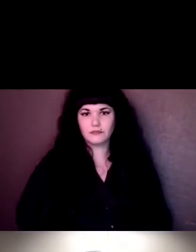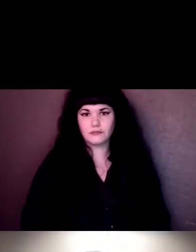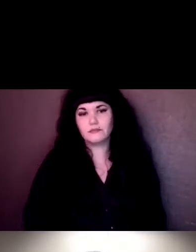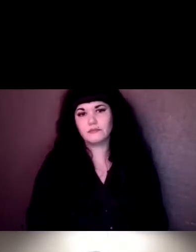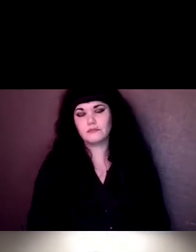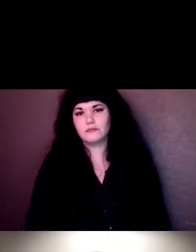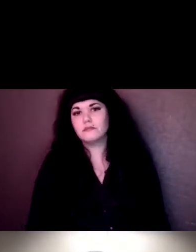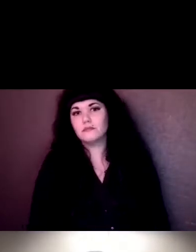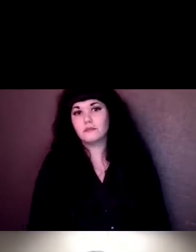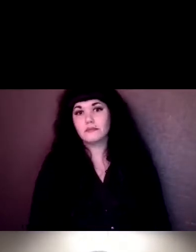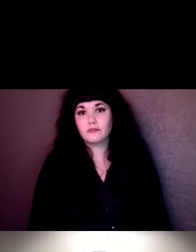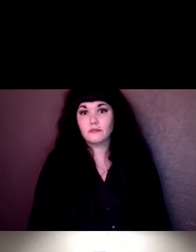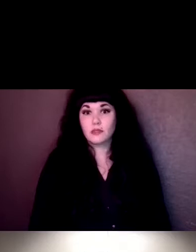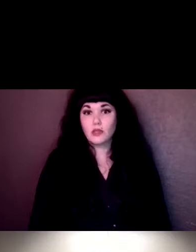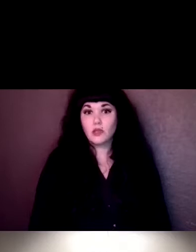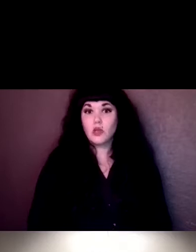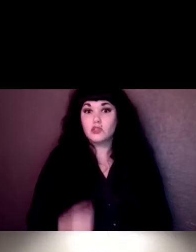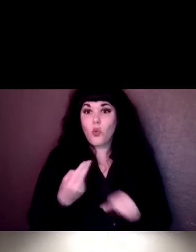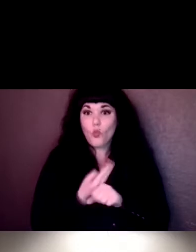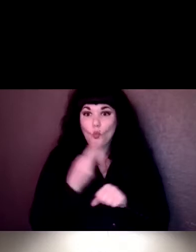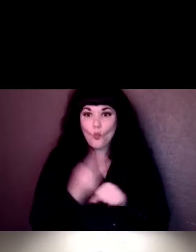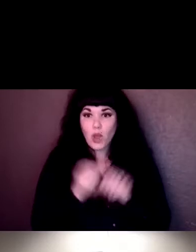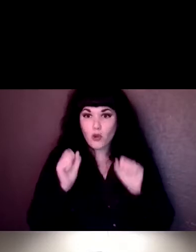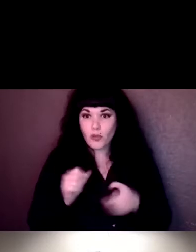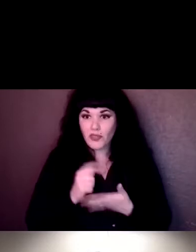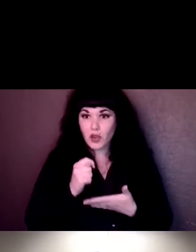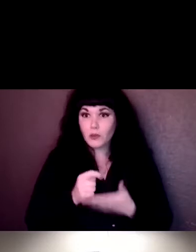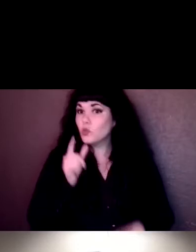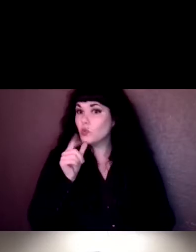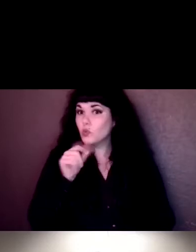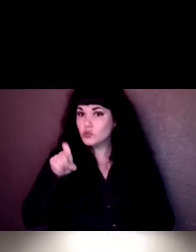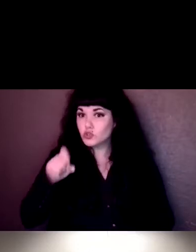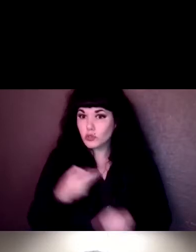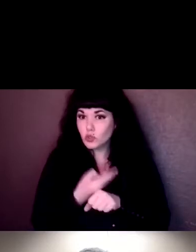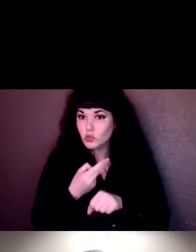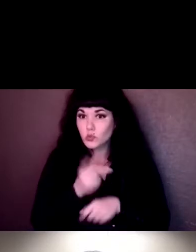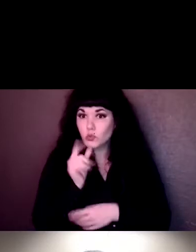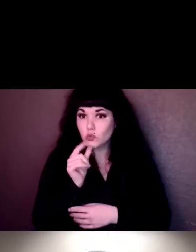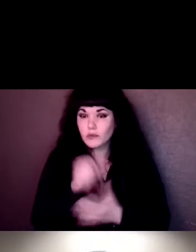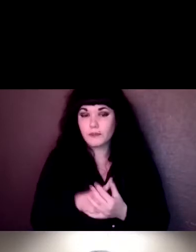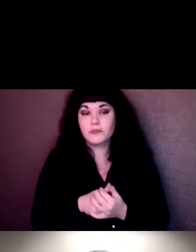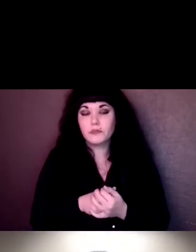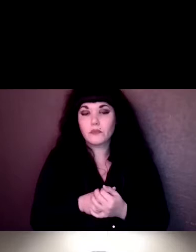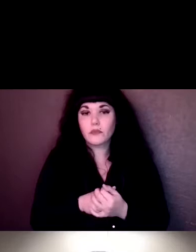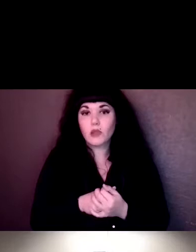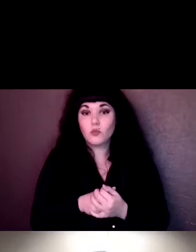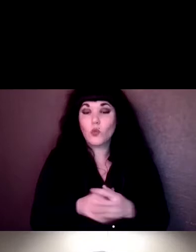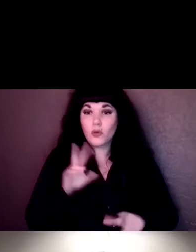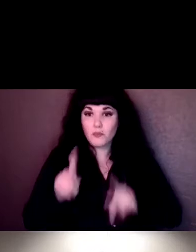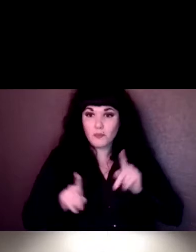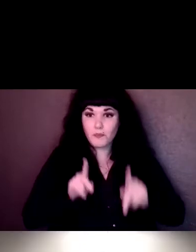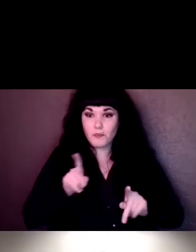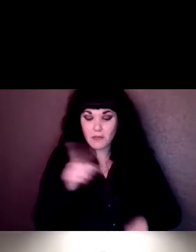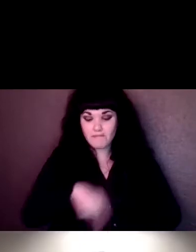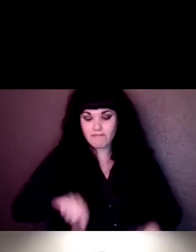Who should use wearable therapy? Well, those that are afflicted with paralysis come in all different sizes